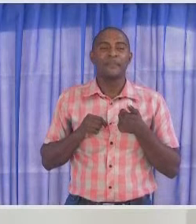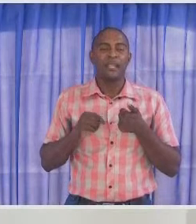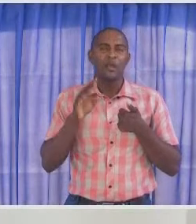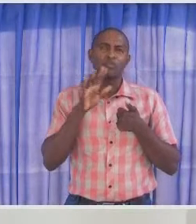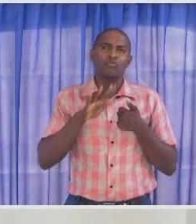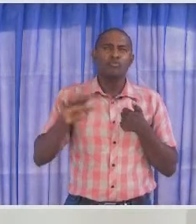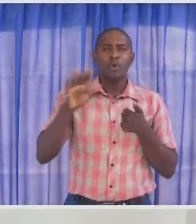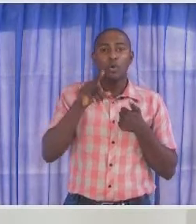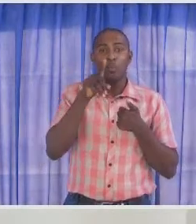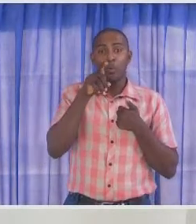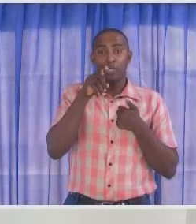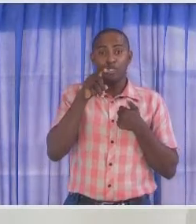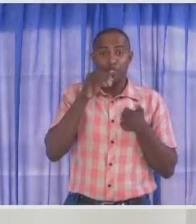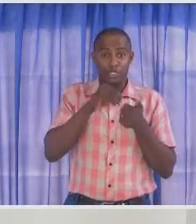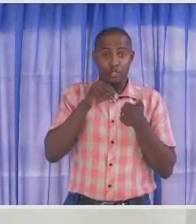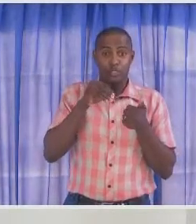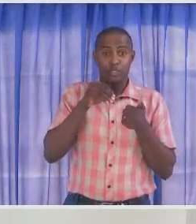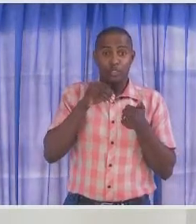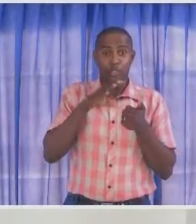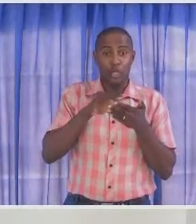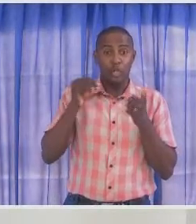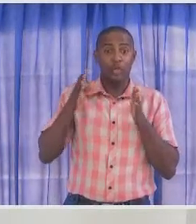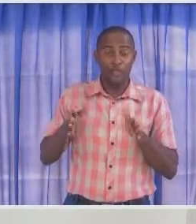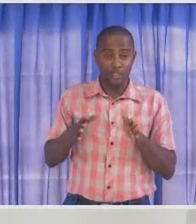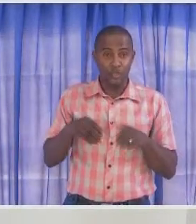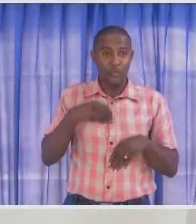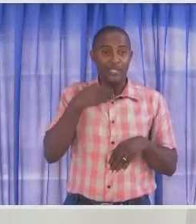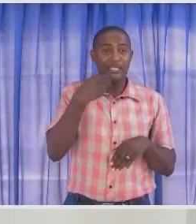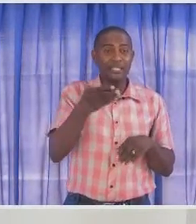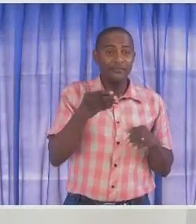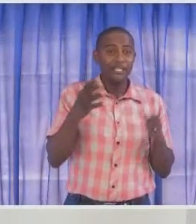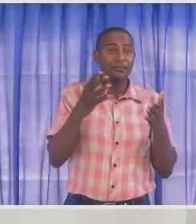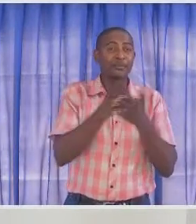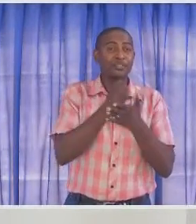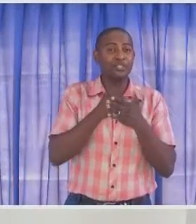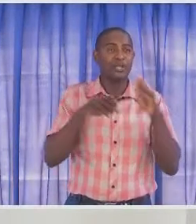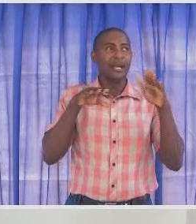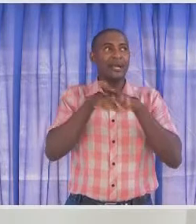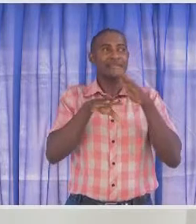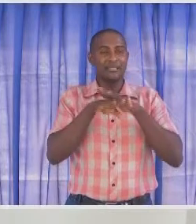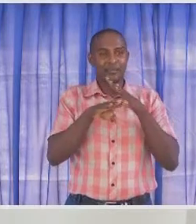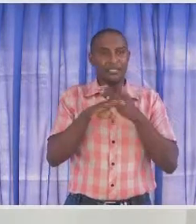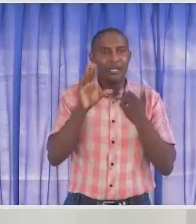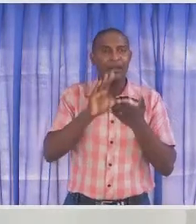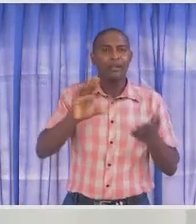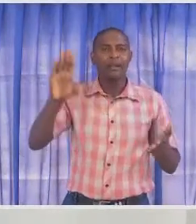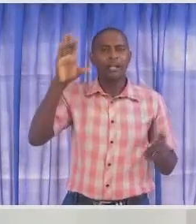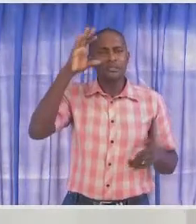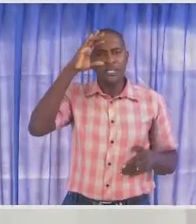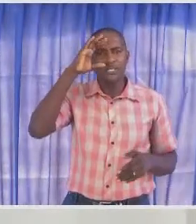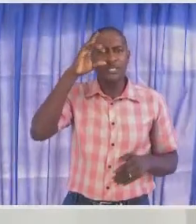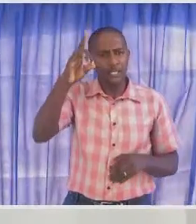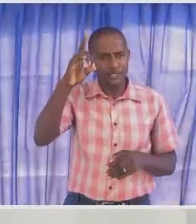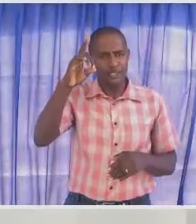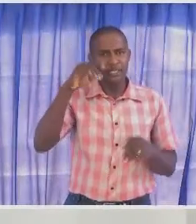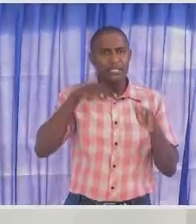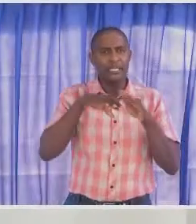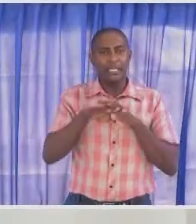Approximately 100 learners were given the opportunity to access tertiary education